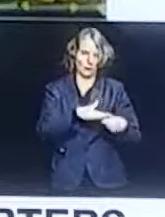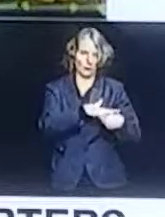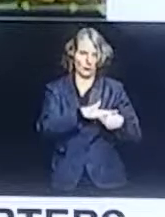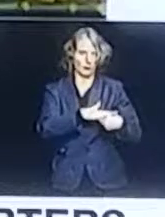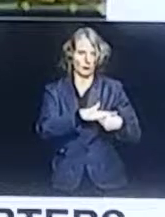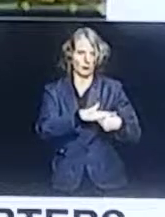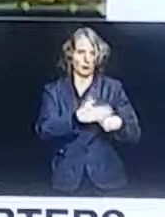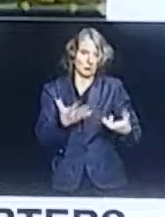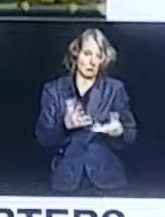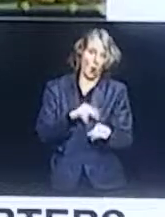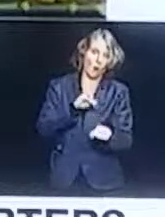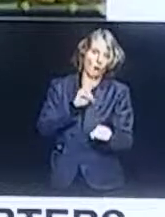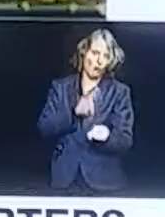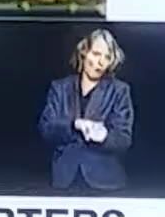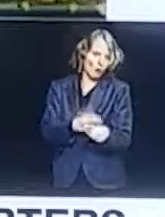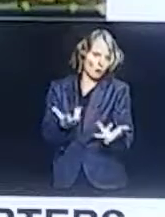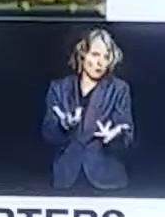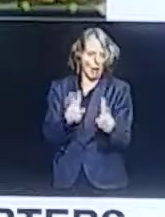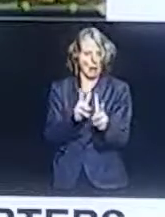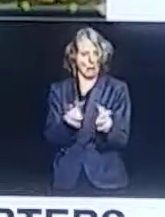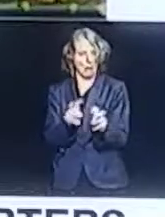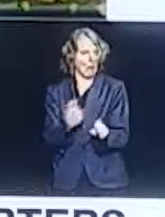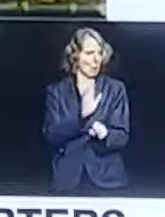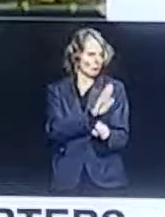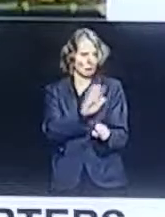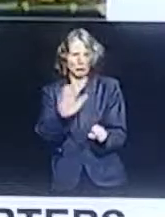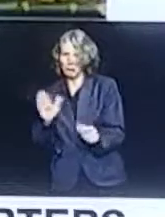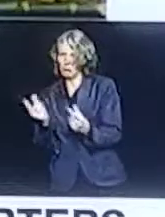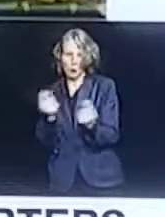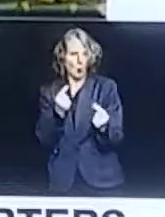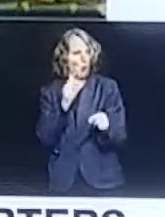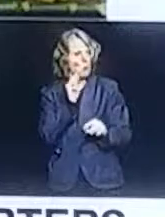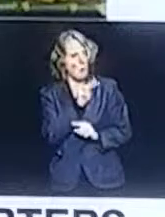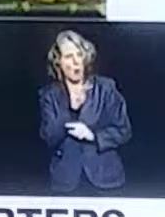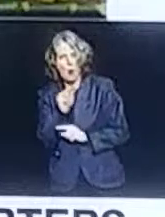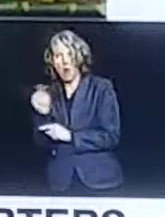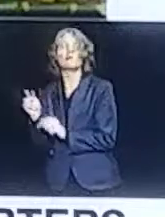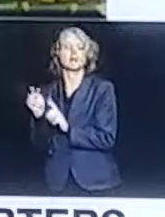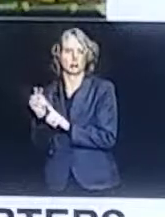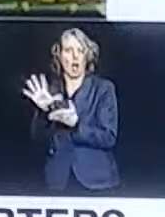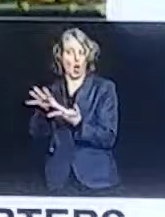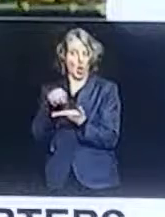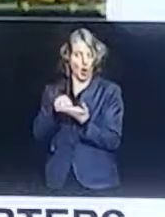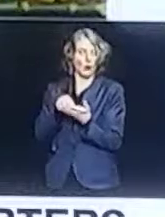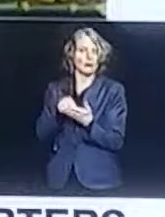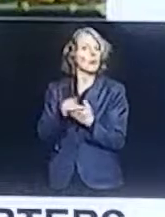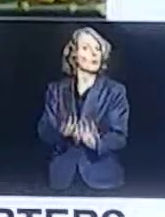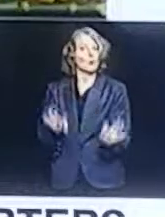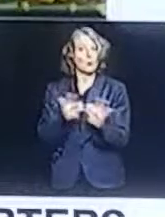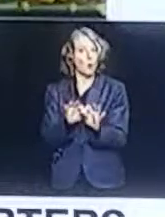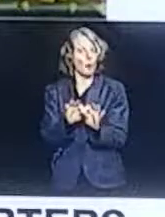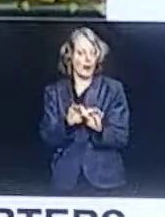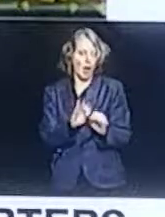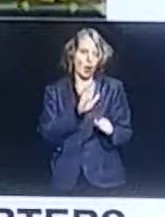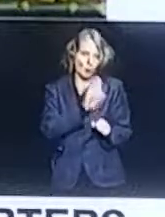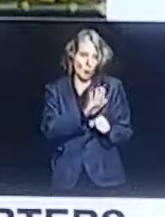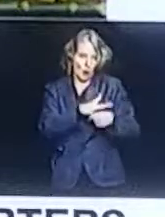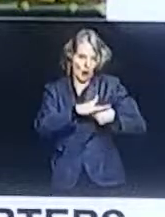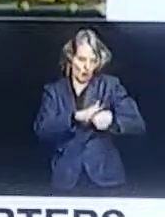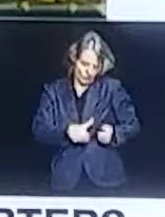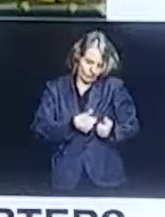So yes, of course, we're going to look at what other people are doing, but it's really important that everyone follow the local public